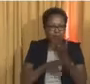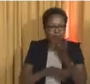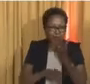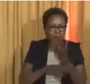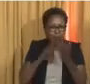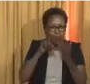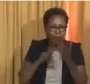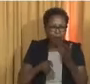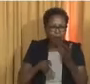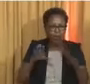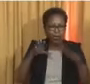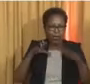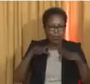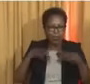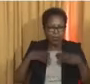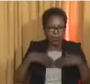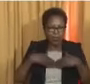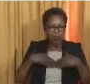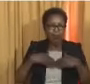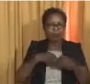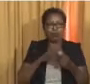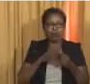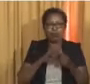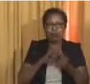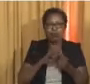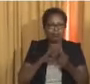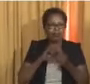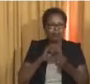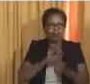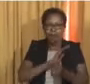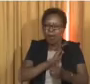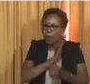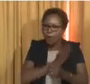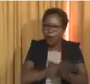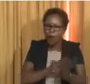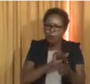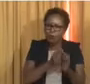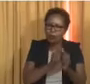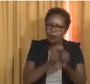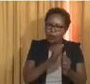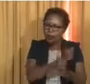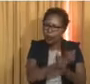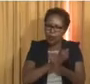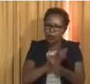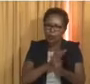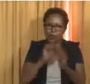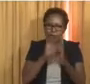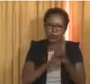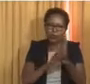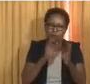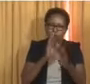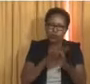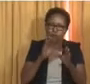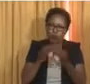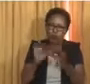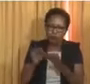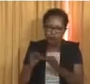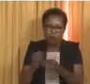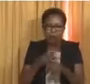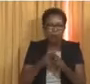on amendment power that are able to protect the constitutional order from abusive amendments. But this was not